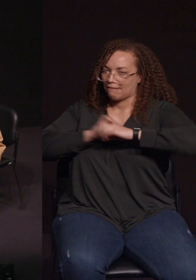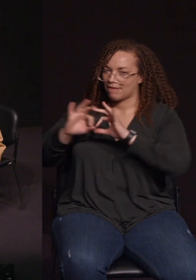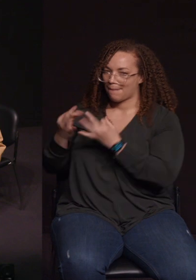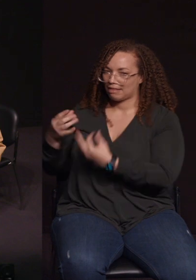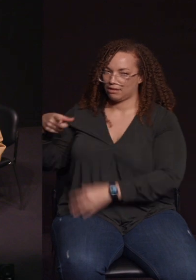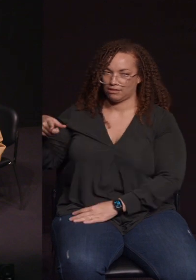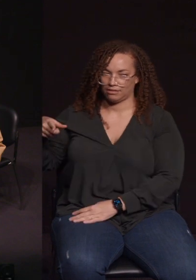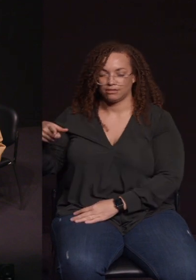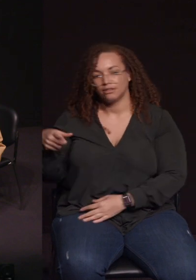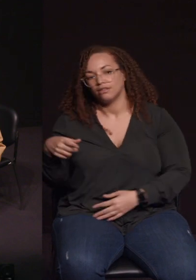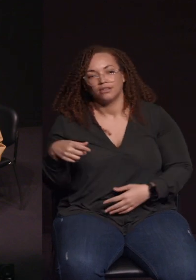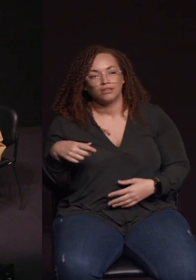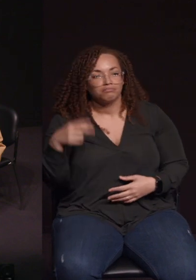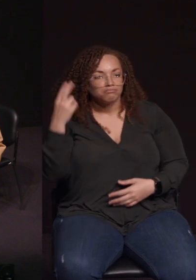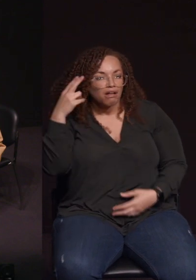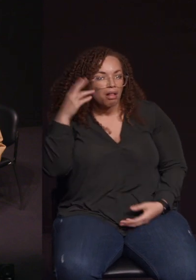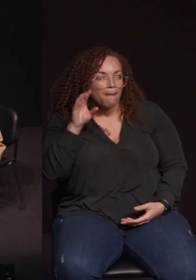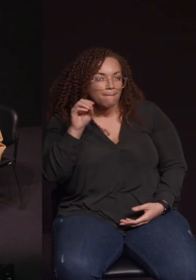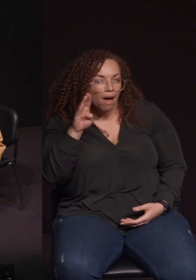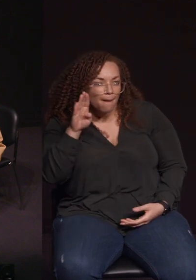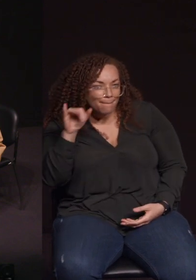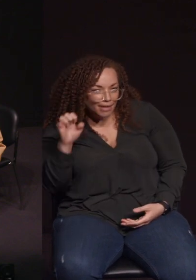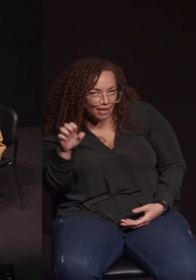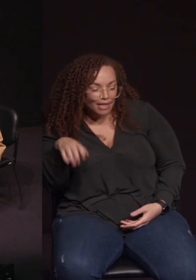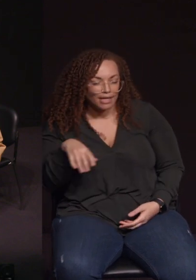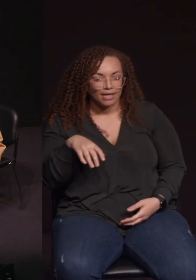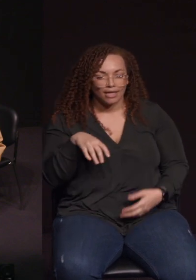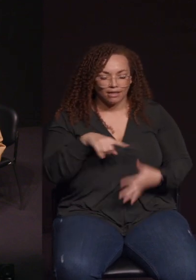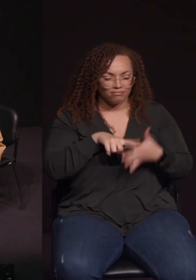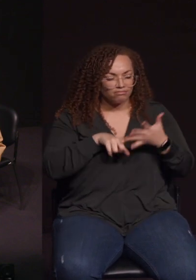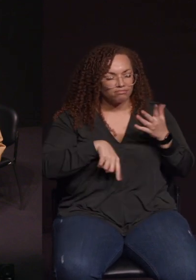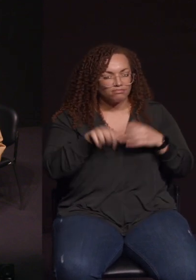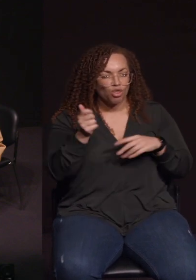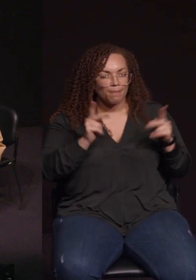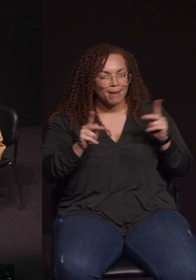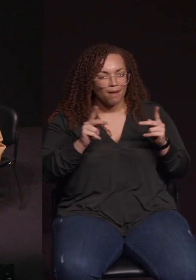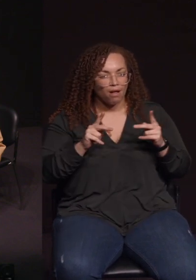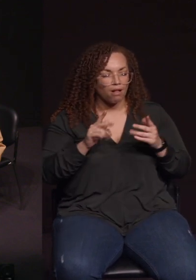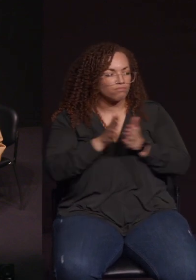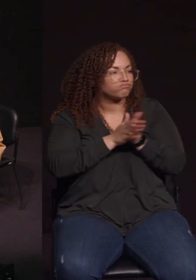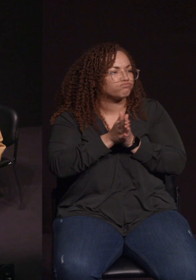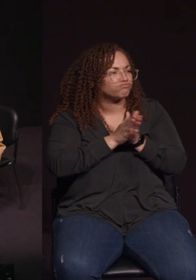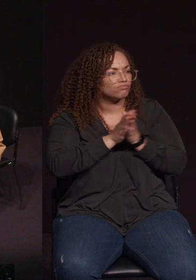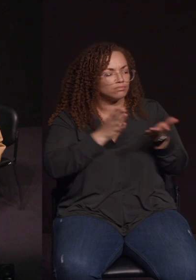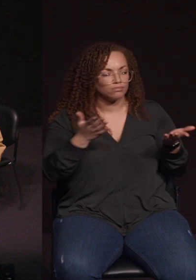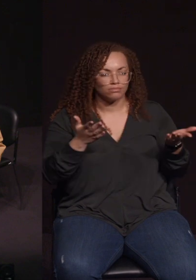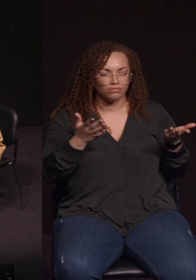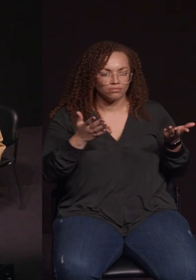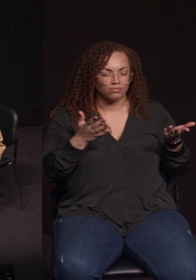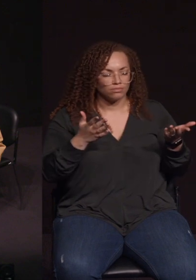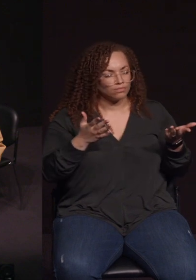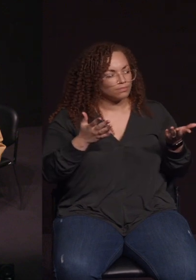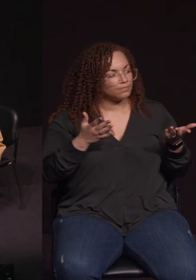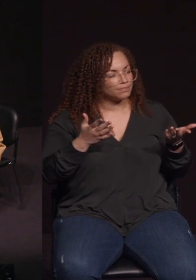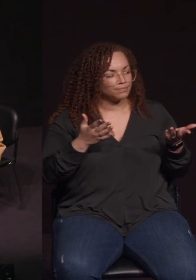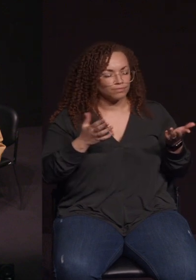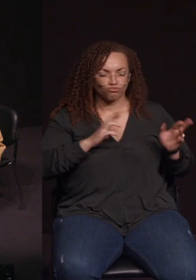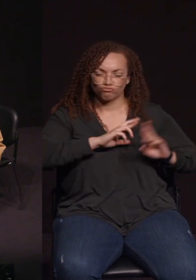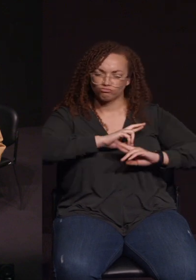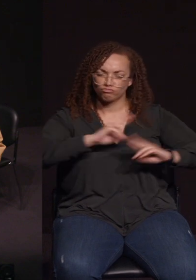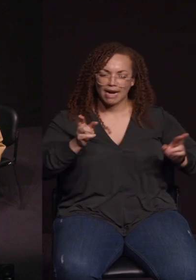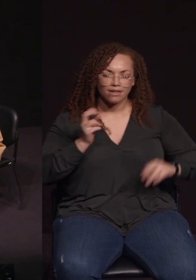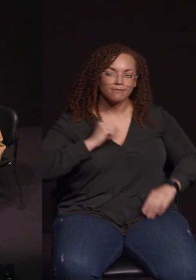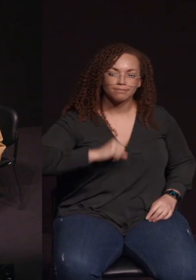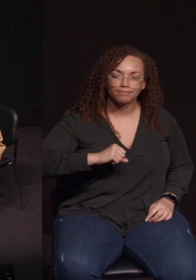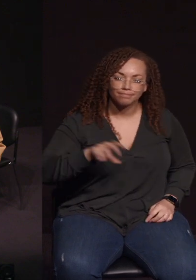and Drew them, people who are passionate and real, got to show up first to let them know that might not be the road that